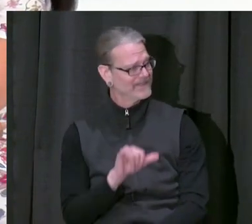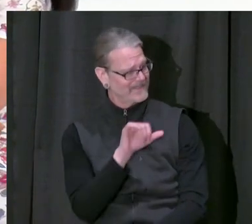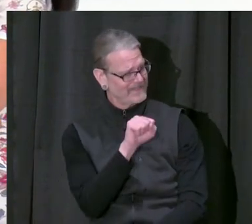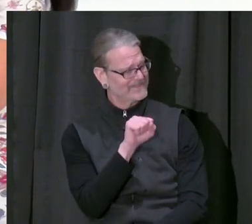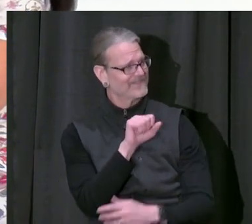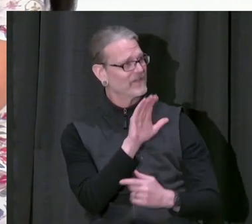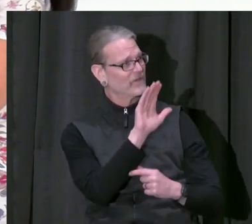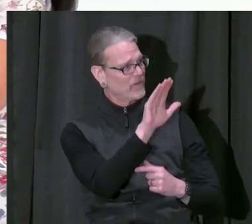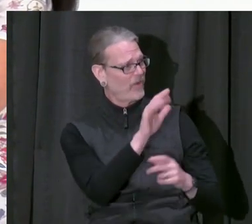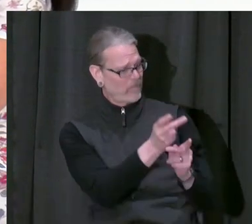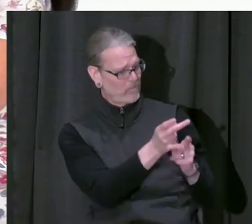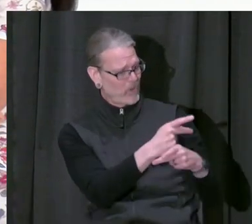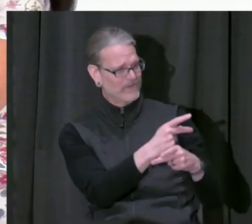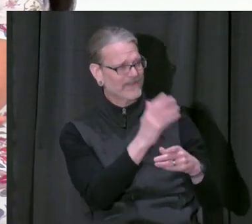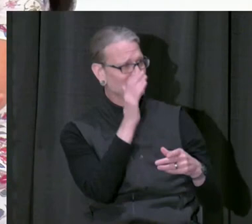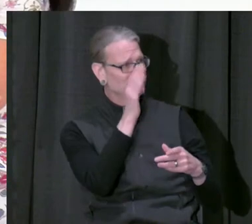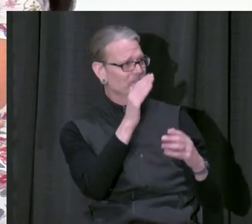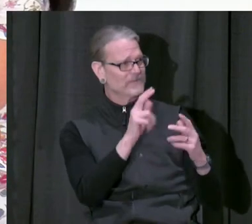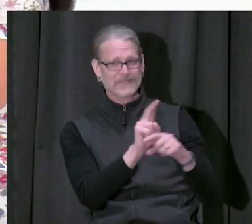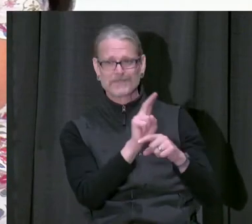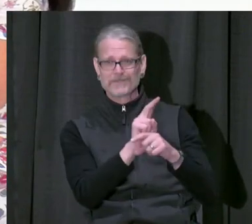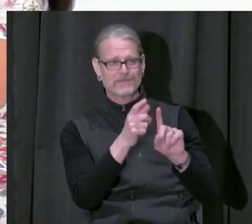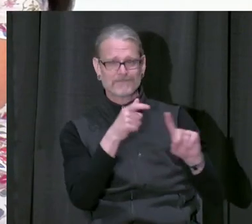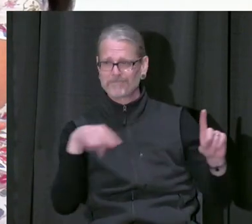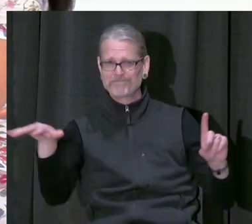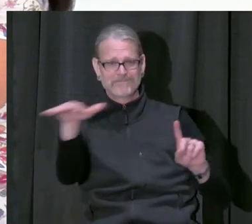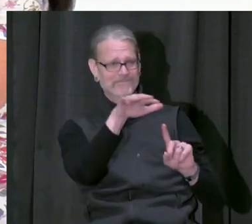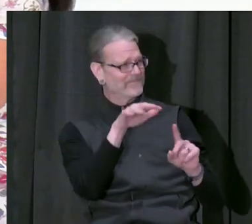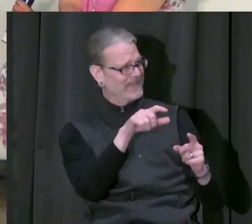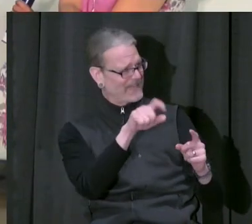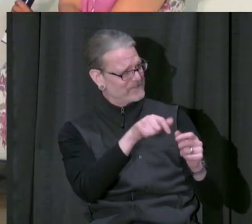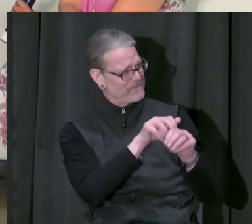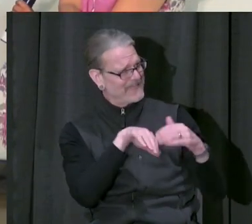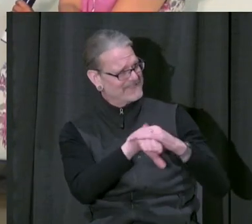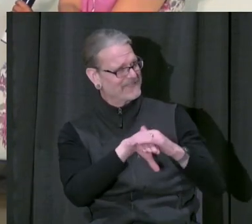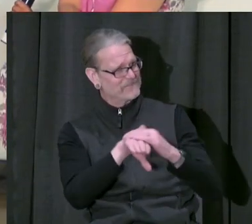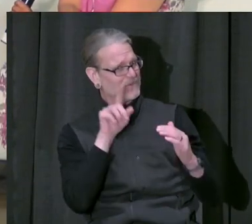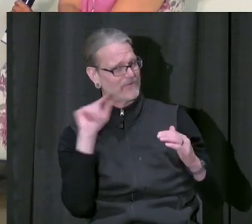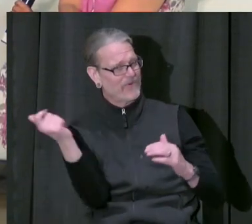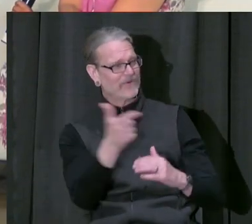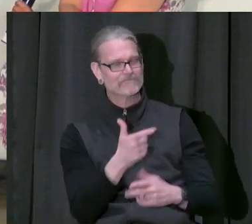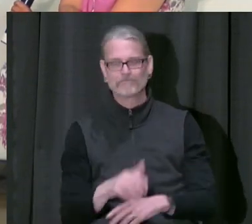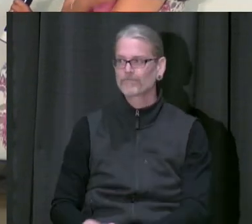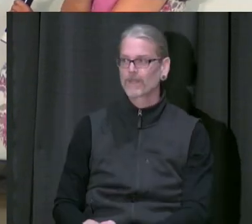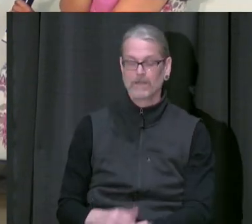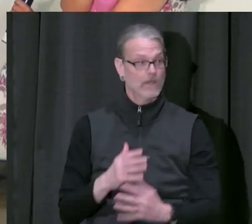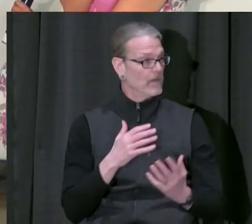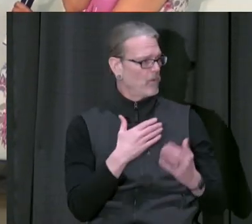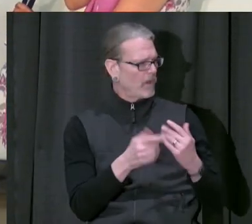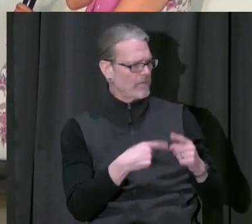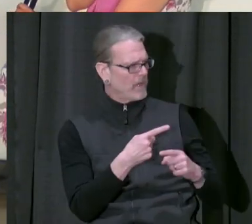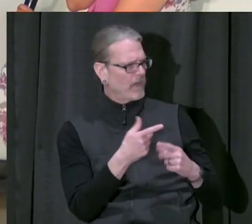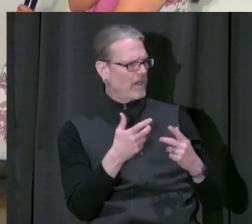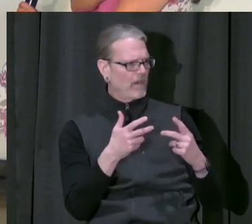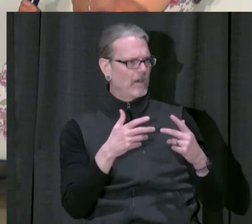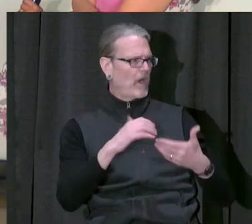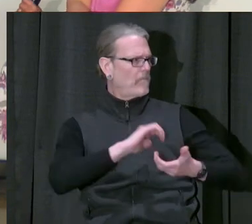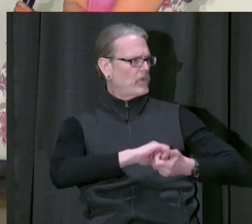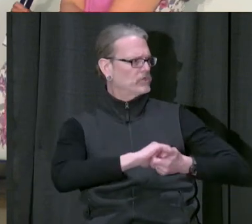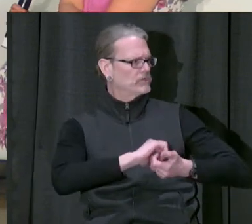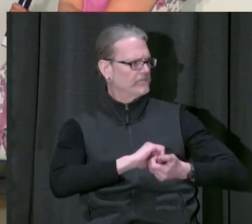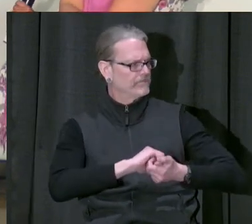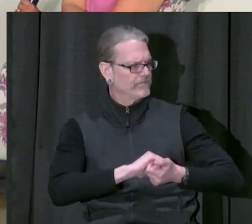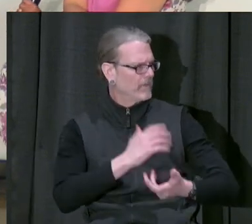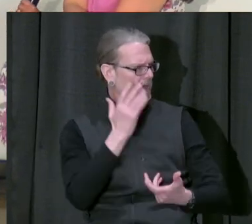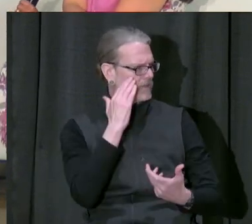used by colleagues, it has to be accessible. And does it work the same way for strategic partnerships? Like, I know the CVS I go to is within